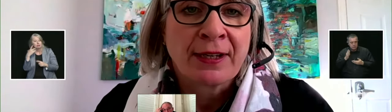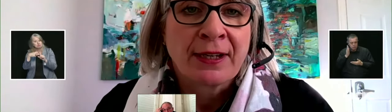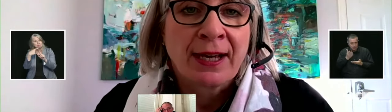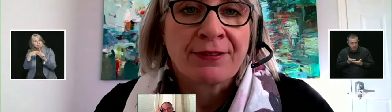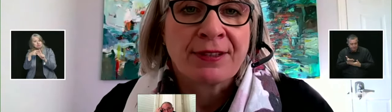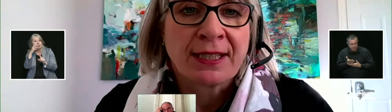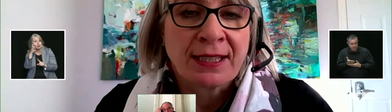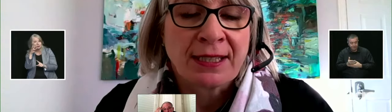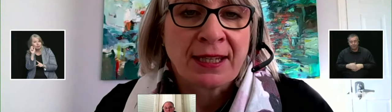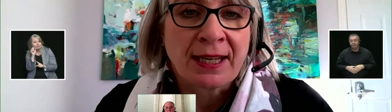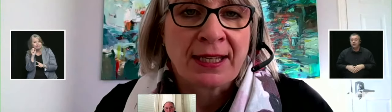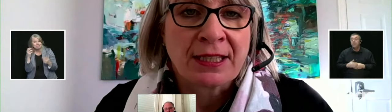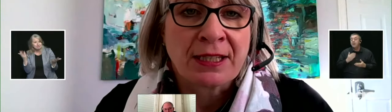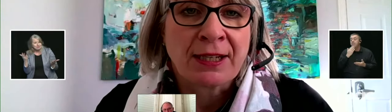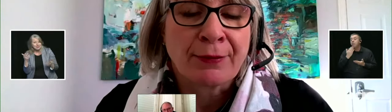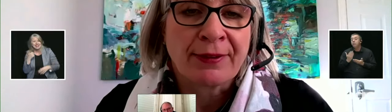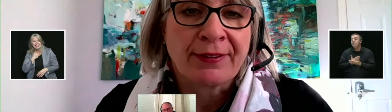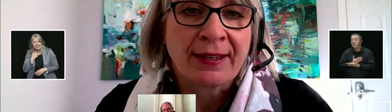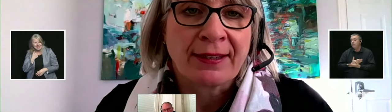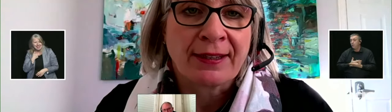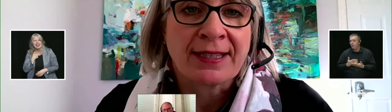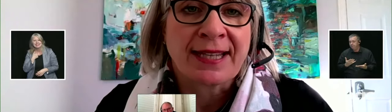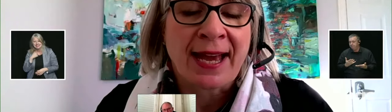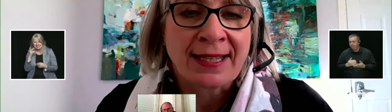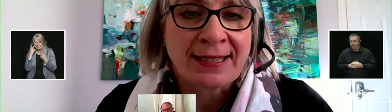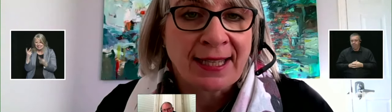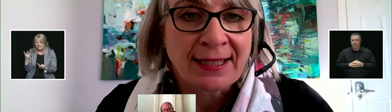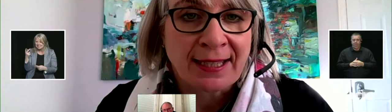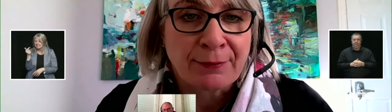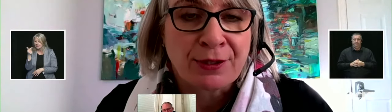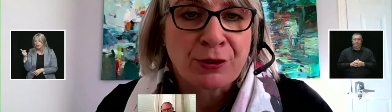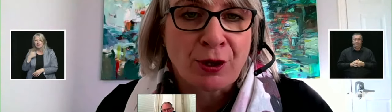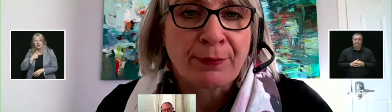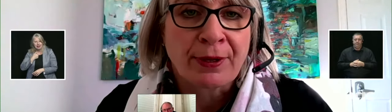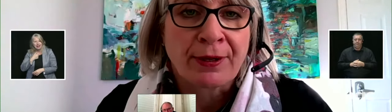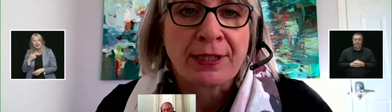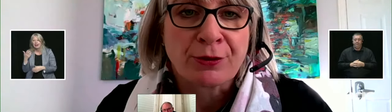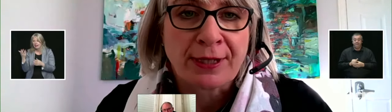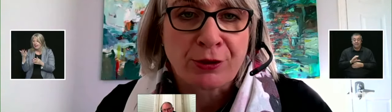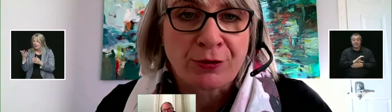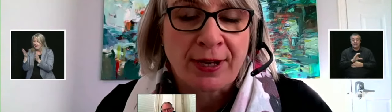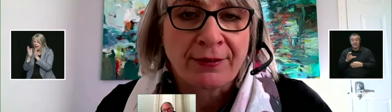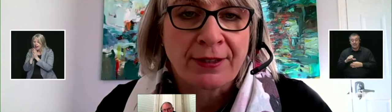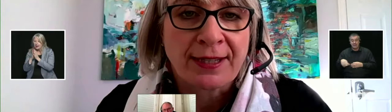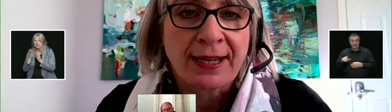Canadians have seen that the Government of Canada is asking them to stop